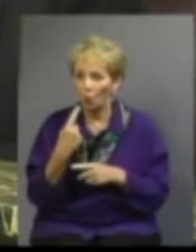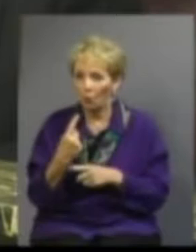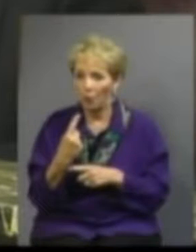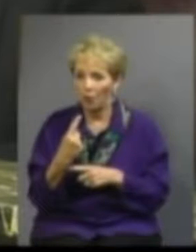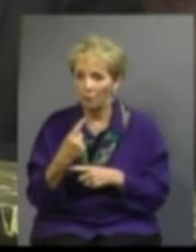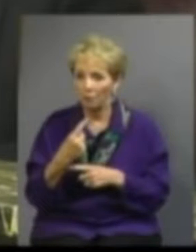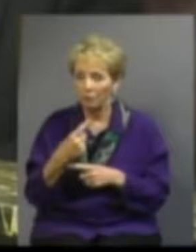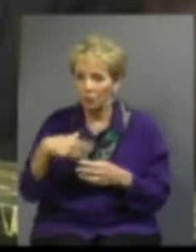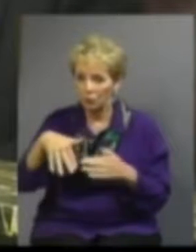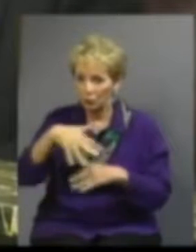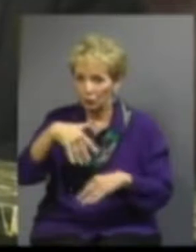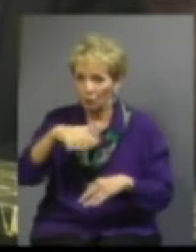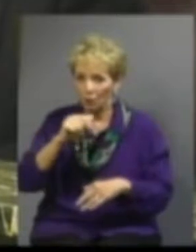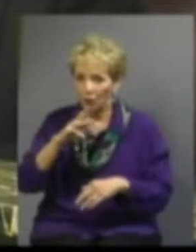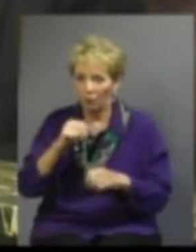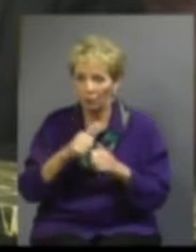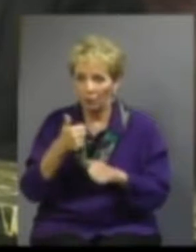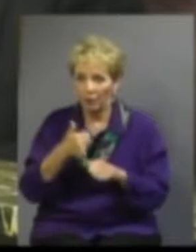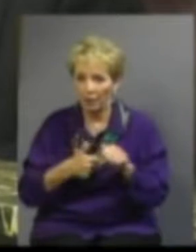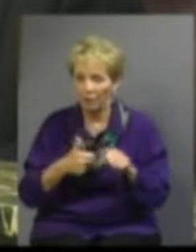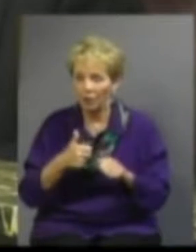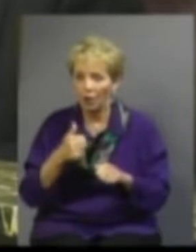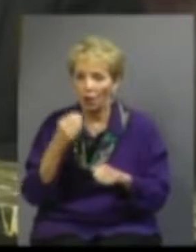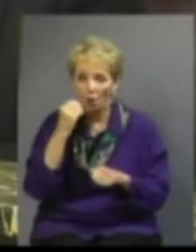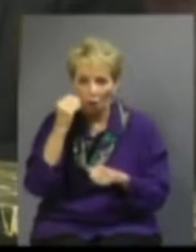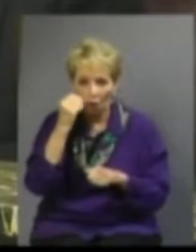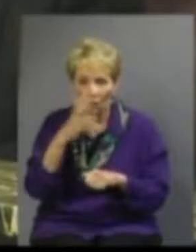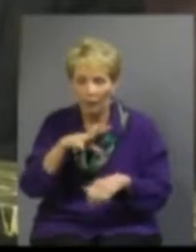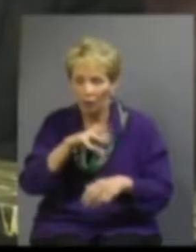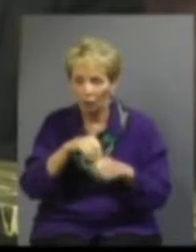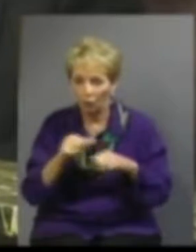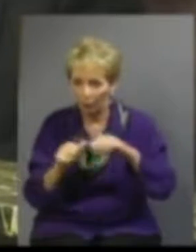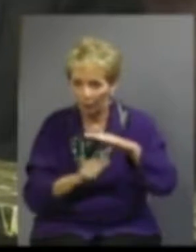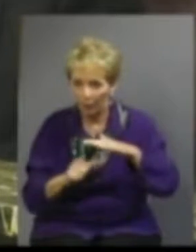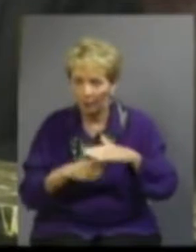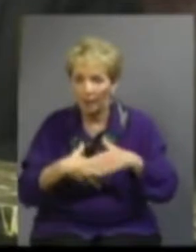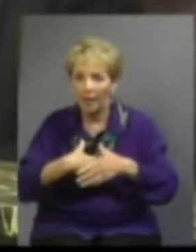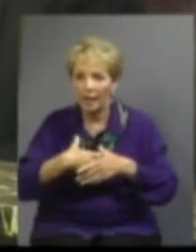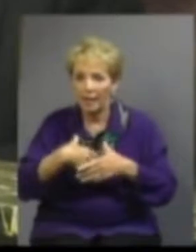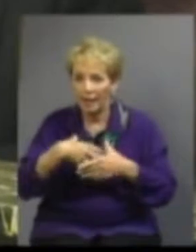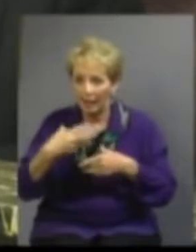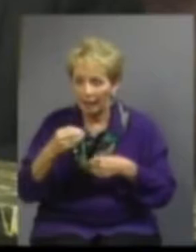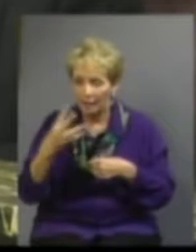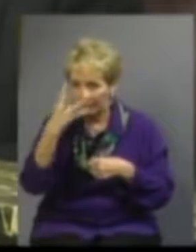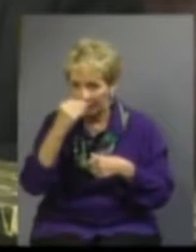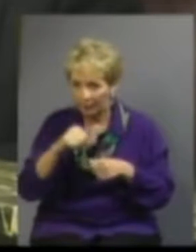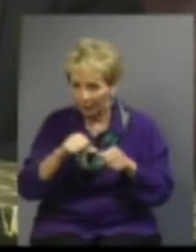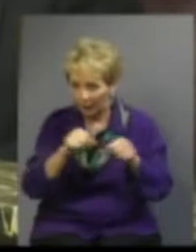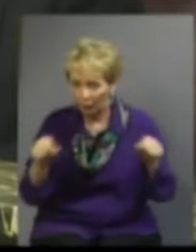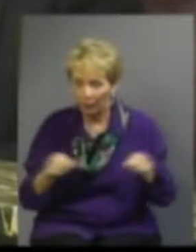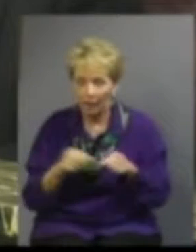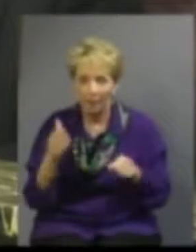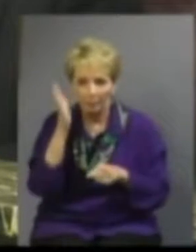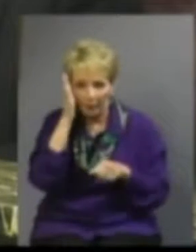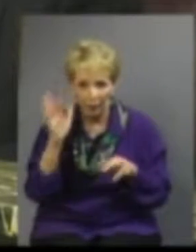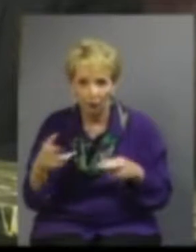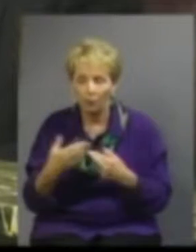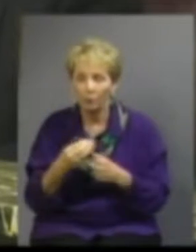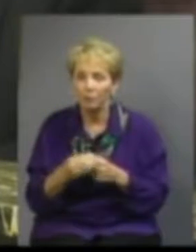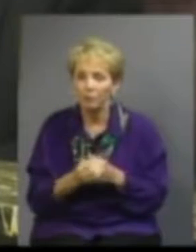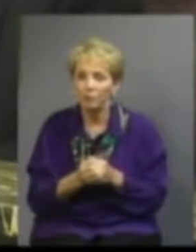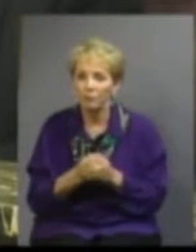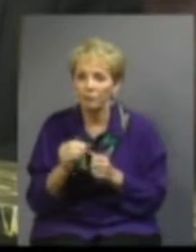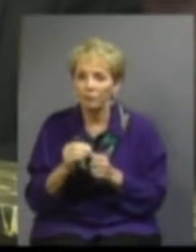smoke alarm on every level of the home, including the basement, outside all sleeping areas, and in all bedrooms. And